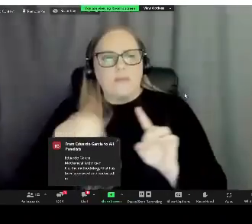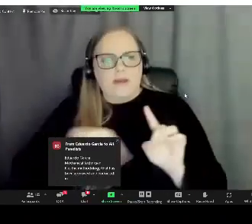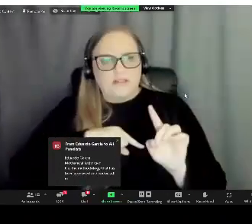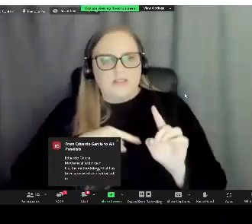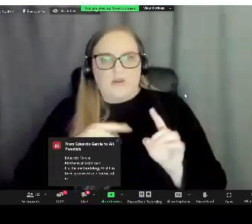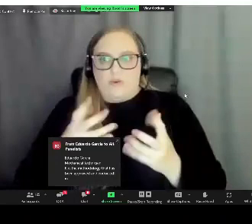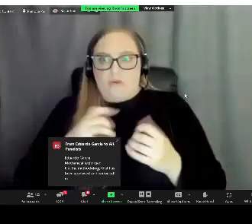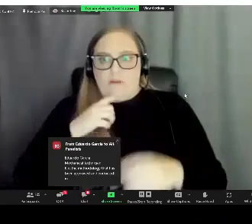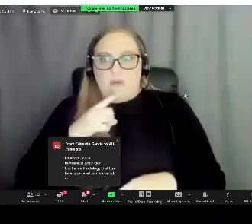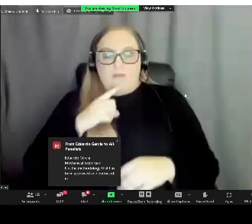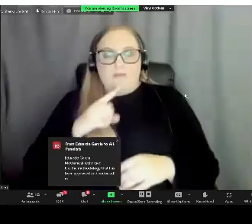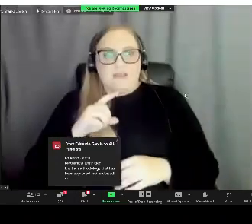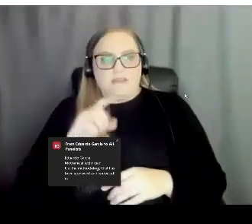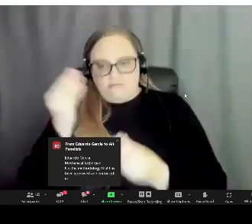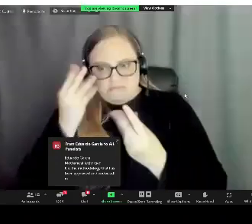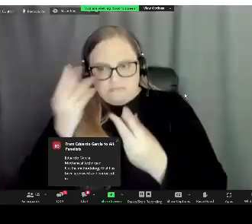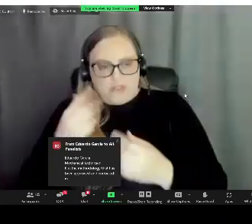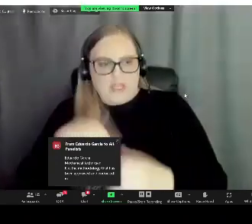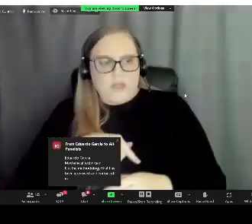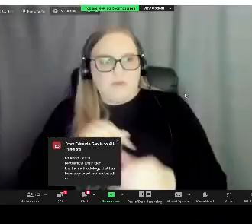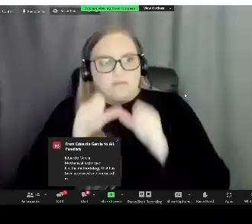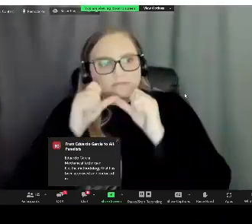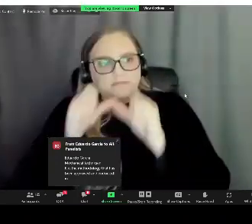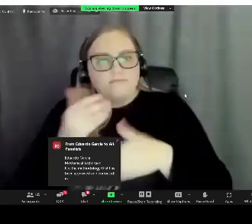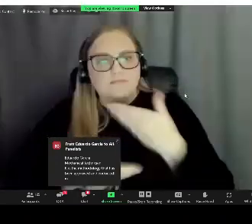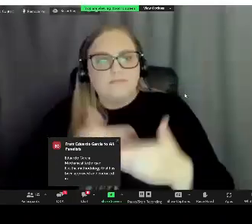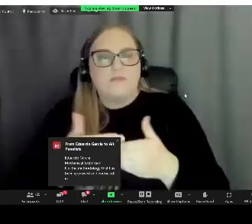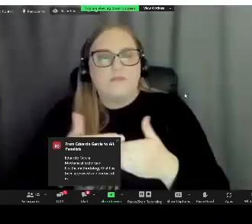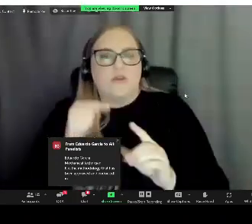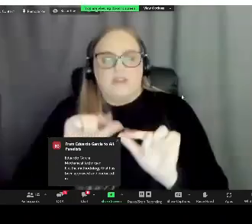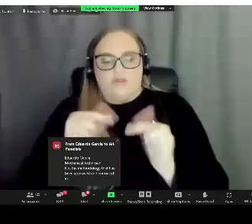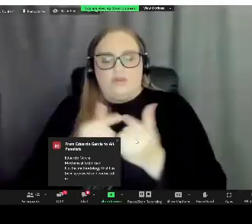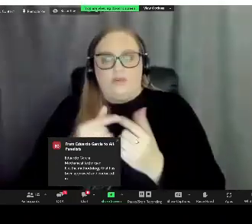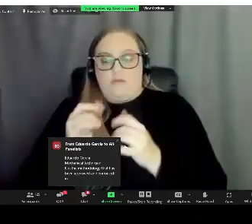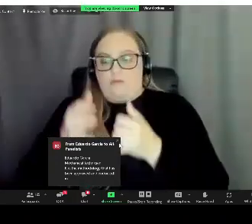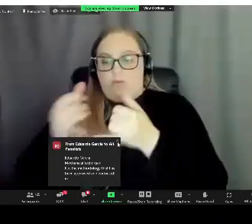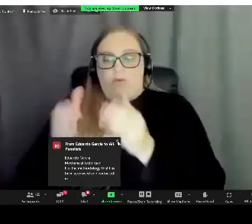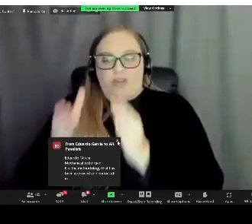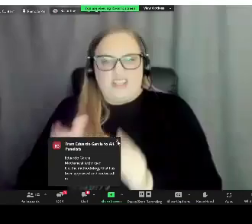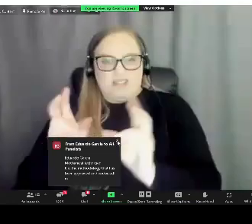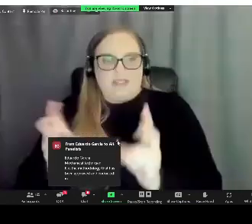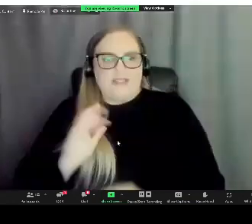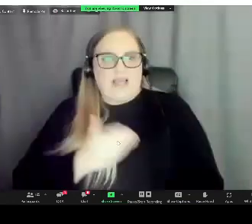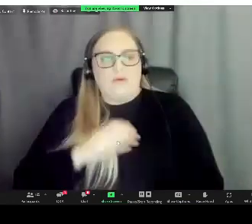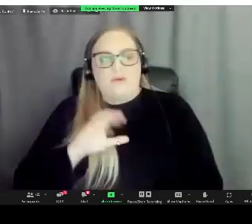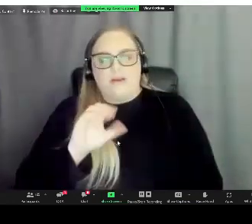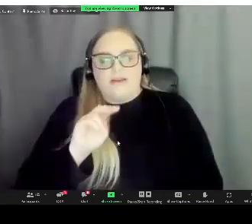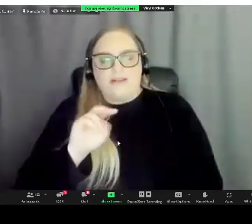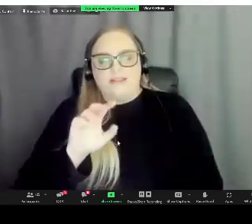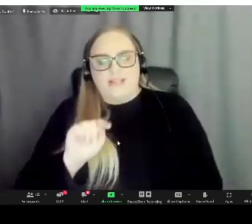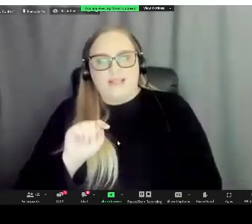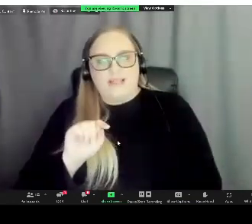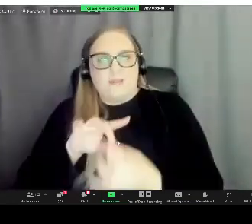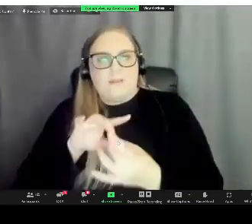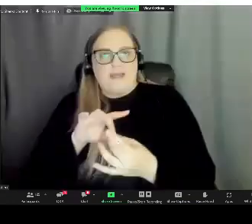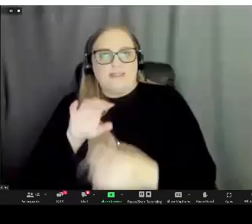as we move forward. We're calling this group of awardees that are sitting before me today our consent-based siting consortia. We